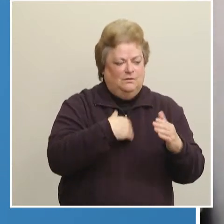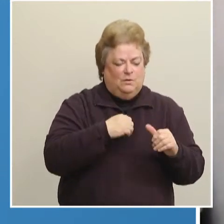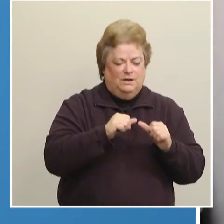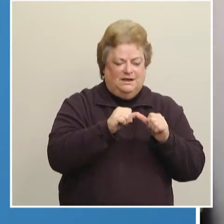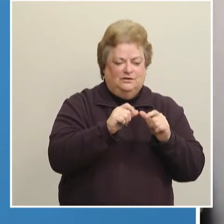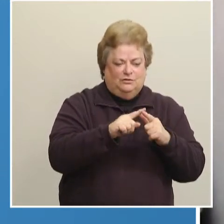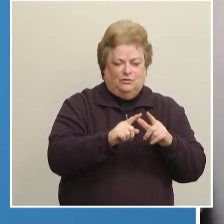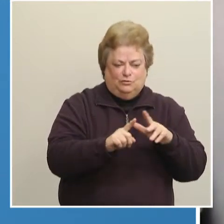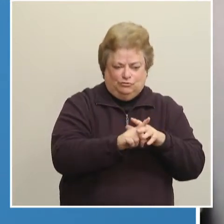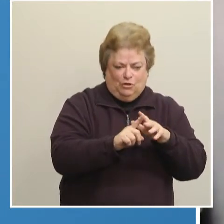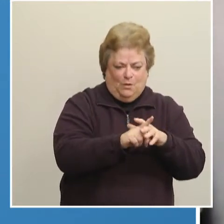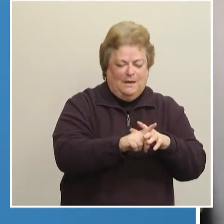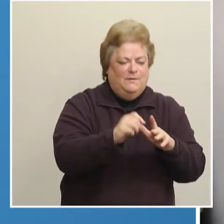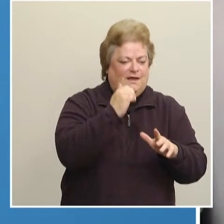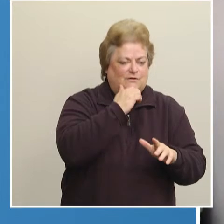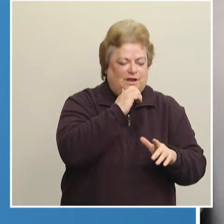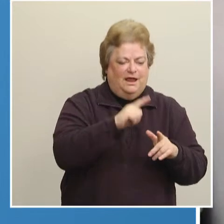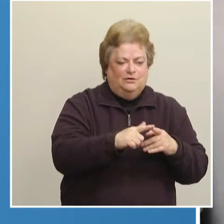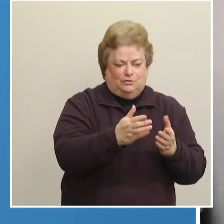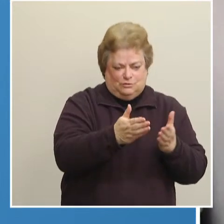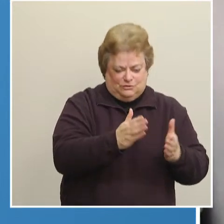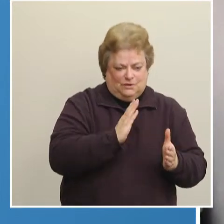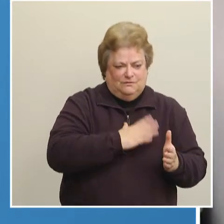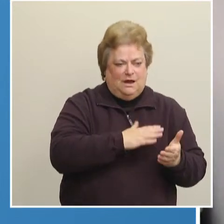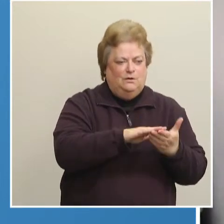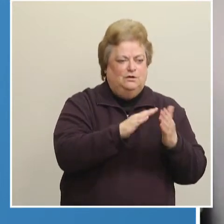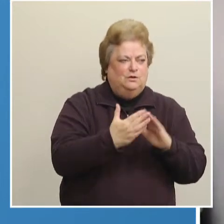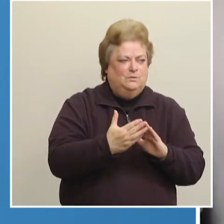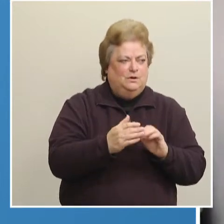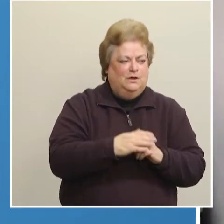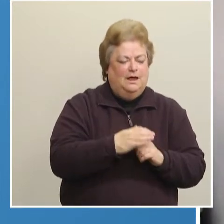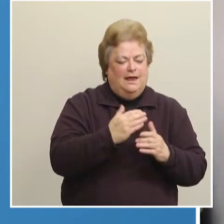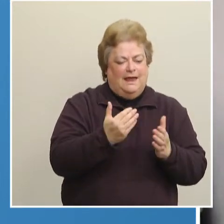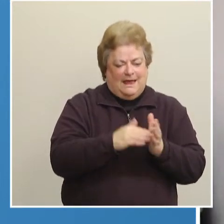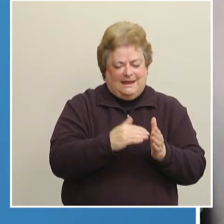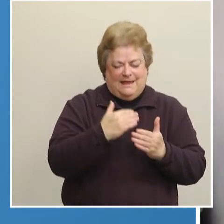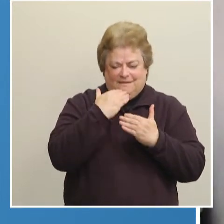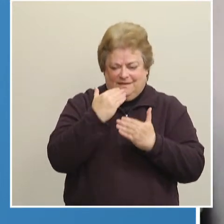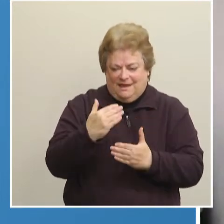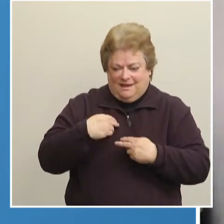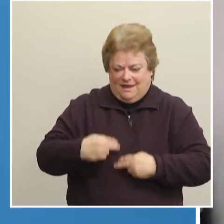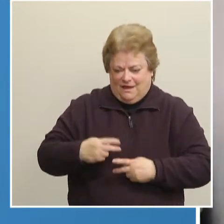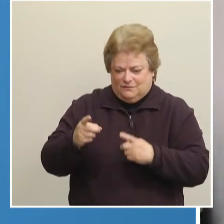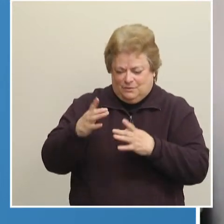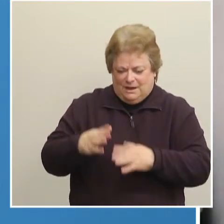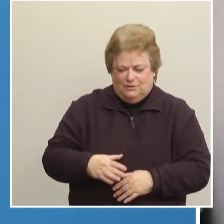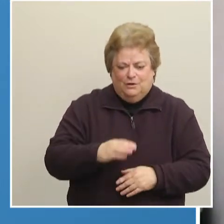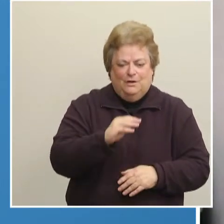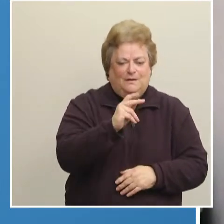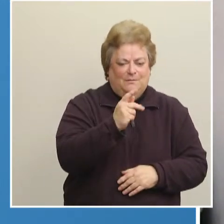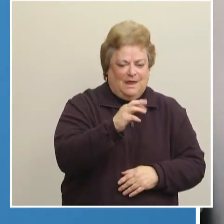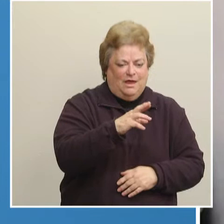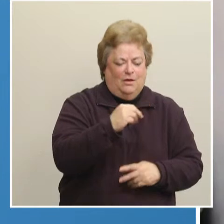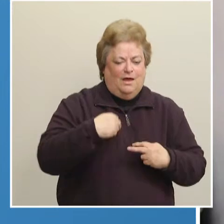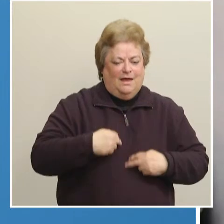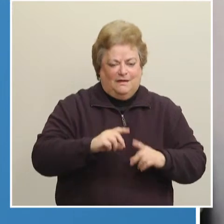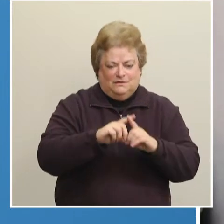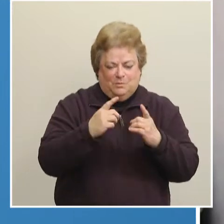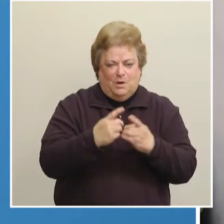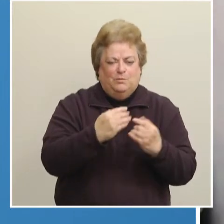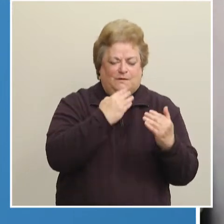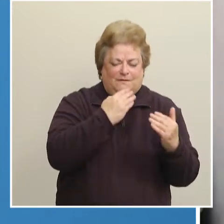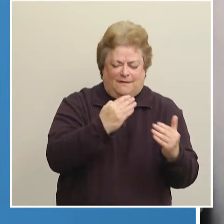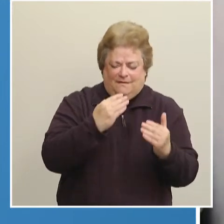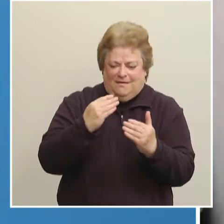up every day to serve our communities. We can't, again, thank the director, thank the mayor, thank the health department enough for